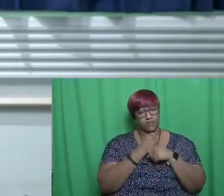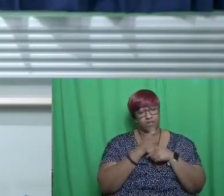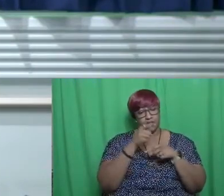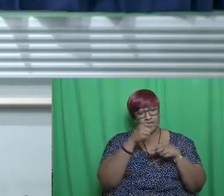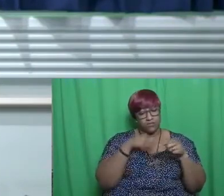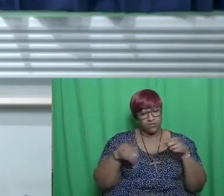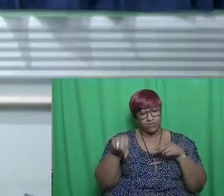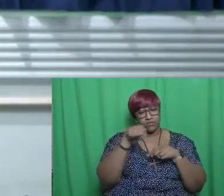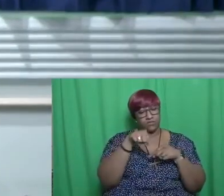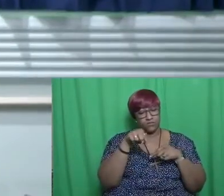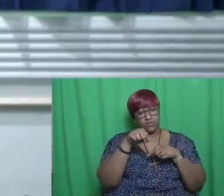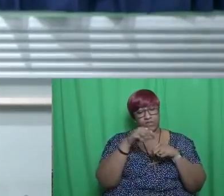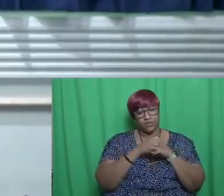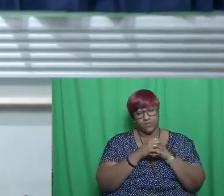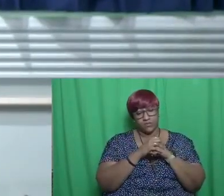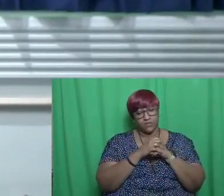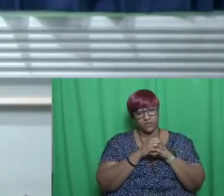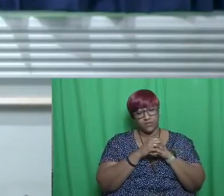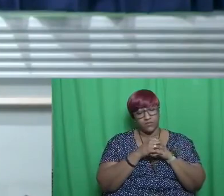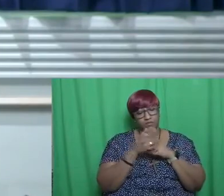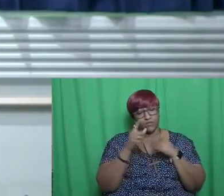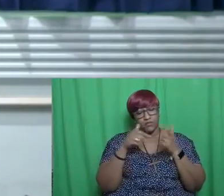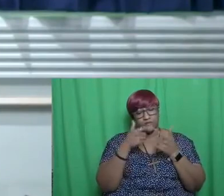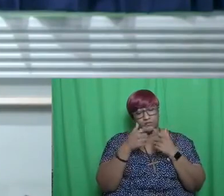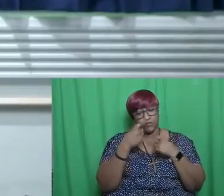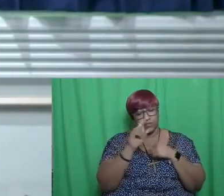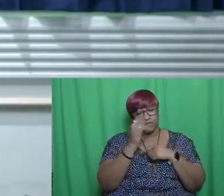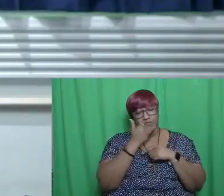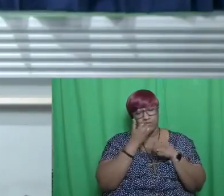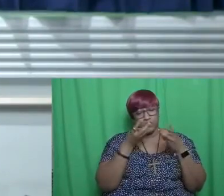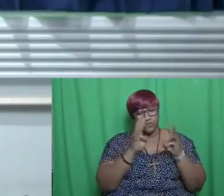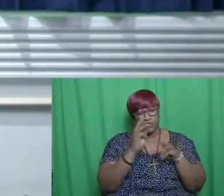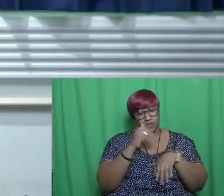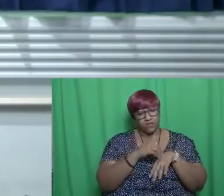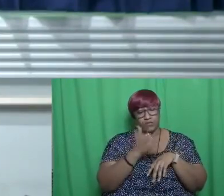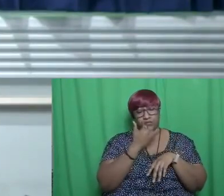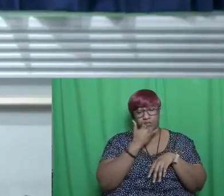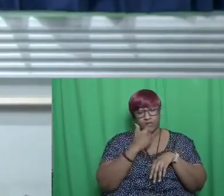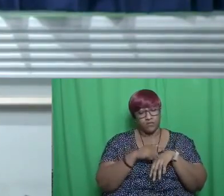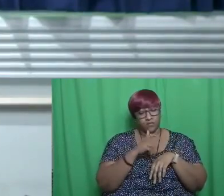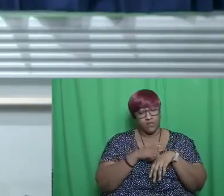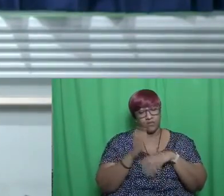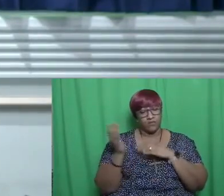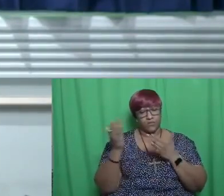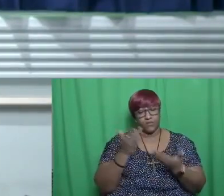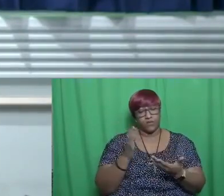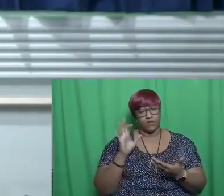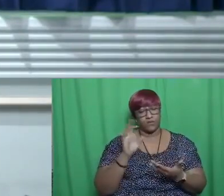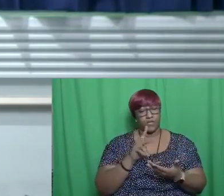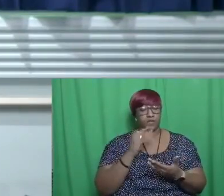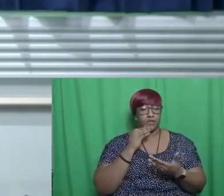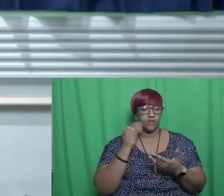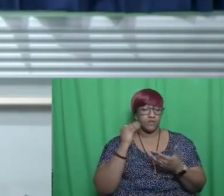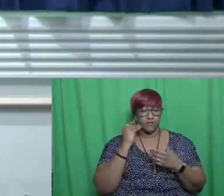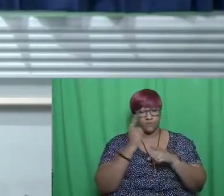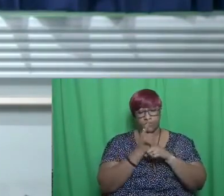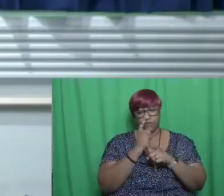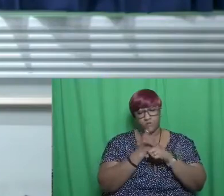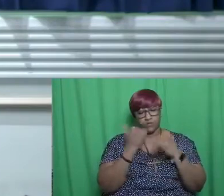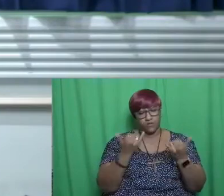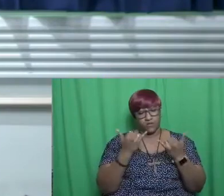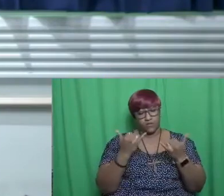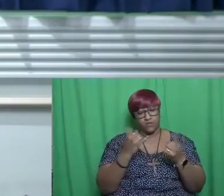U-turn. When we were going the wrong way at the wrong time, you brought us back home. And Father, right now, we